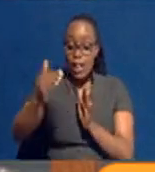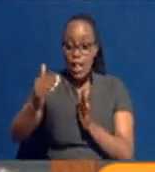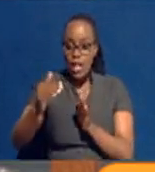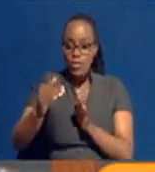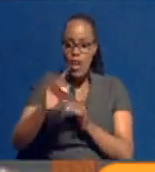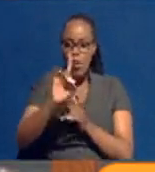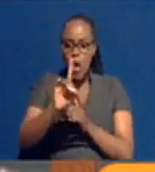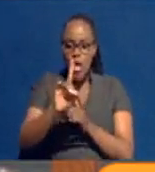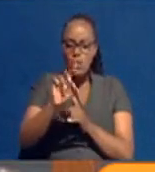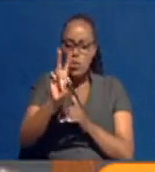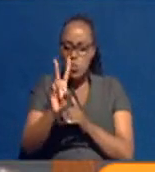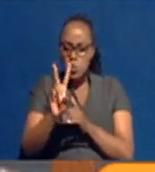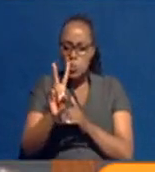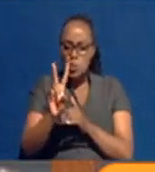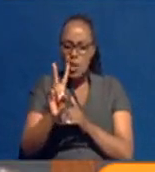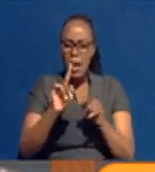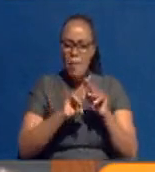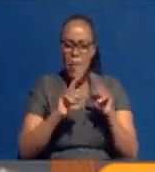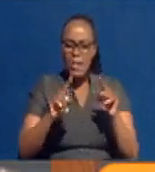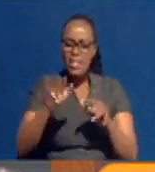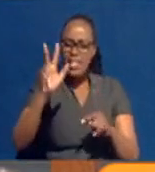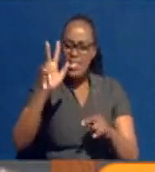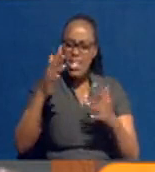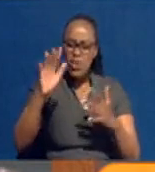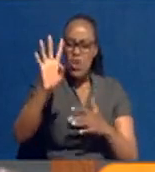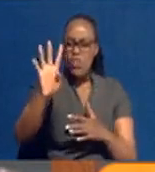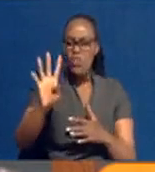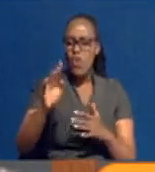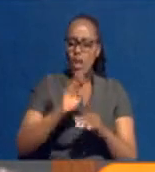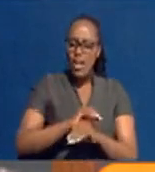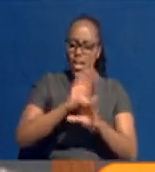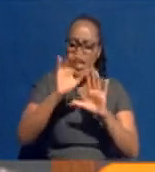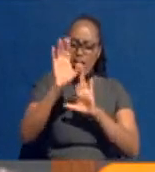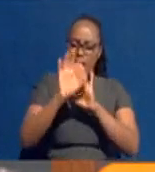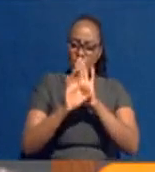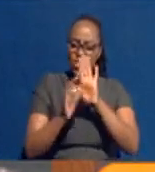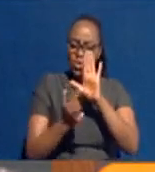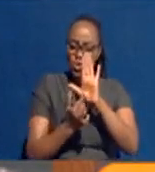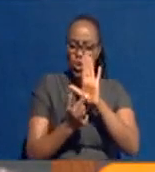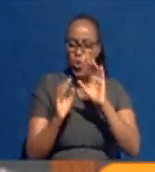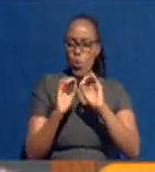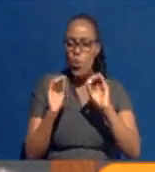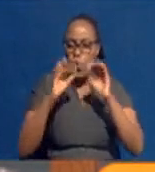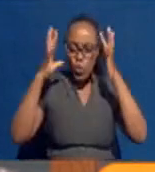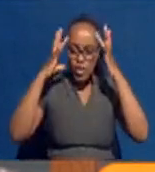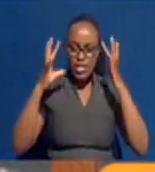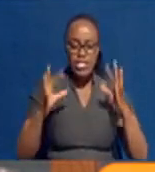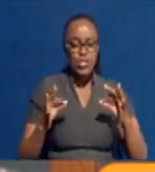not one, not two, but 3 or 4 clearly unconstitutional